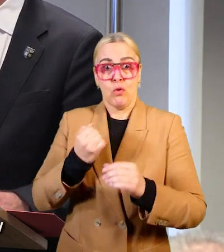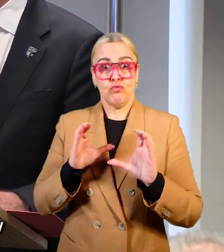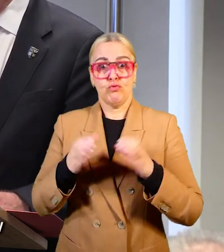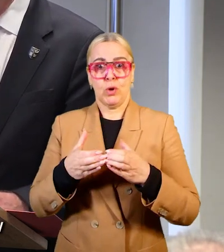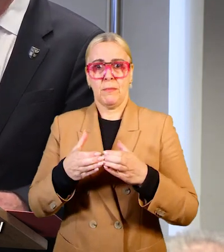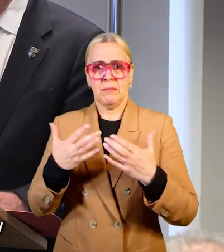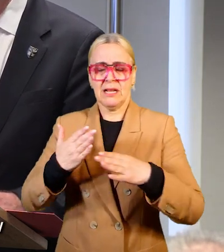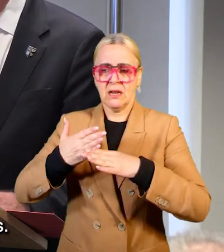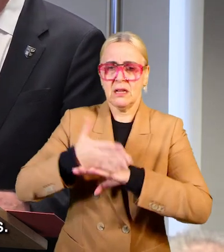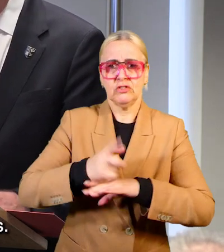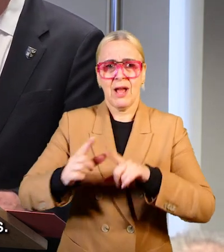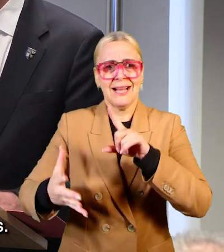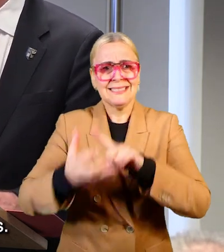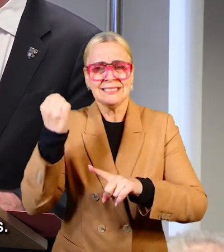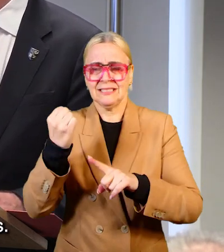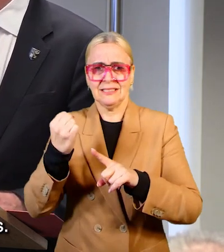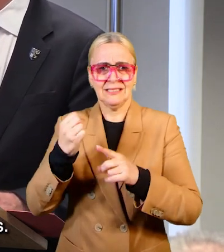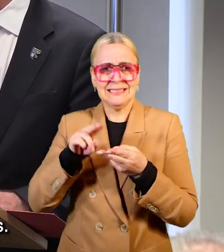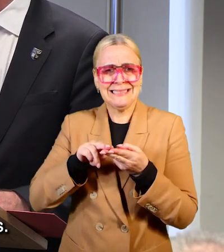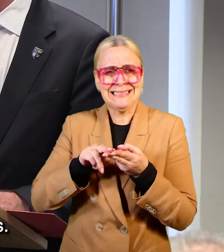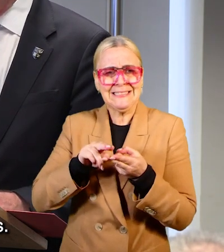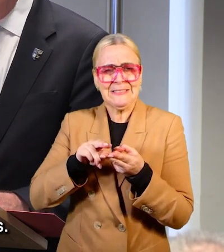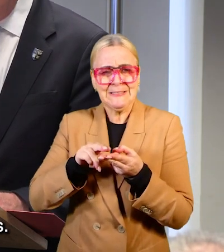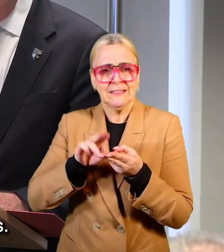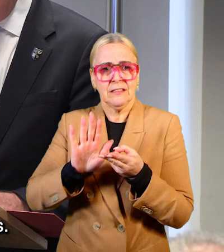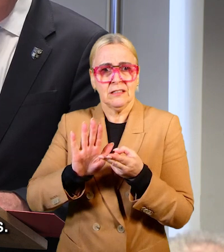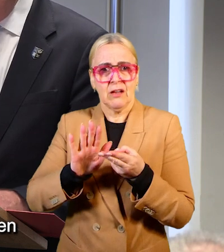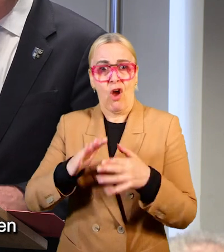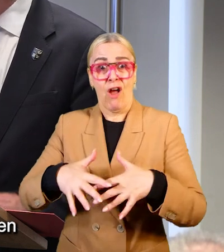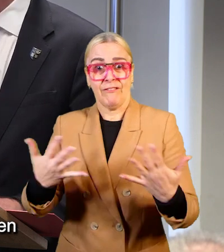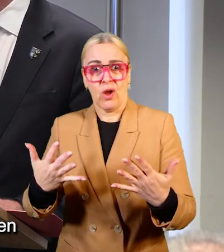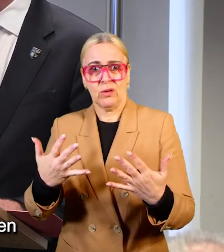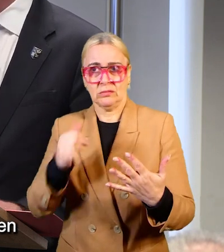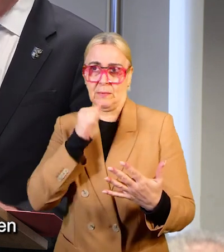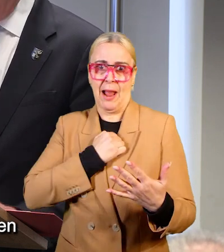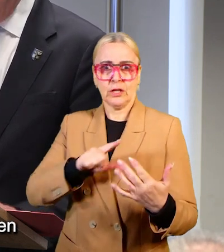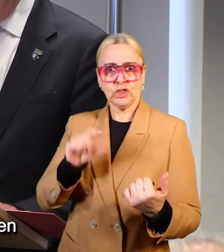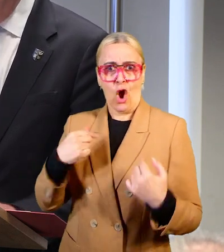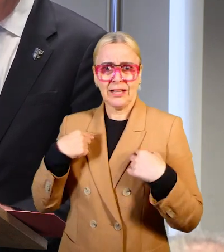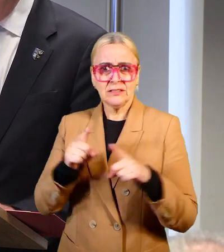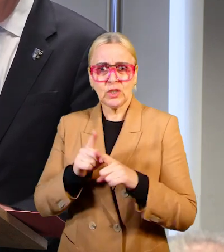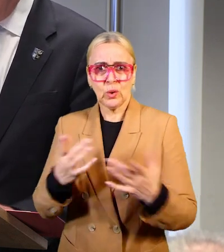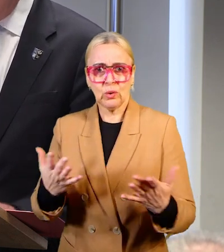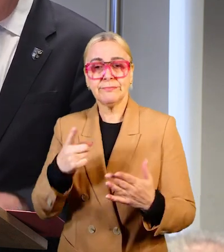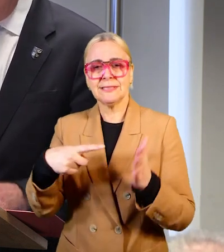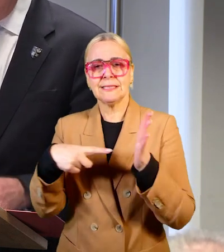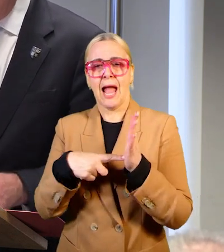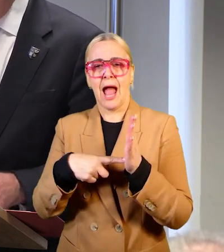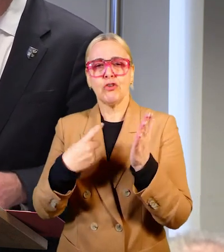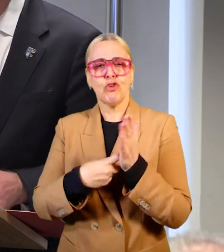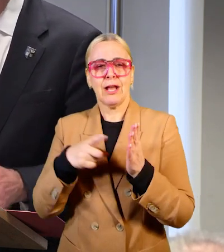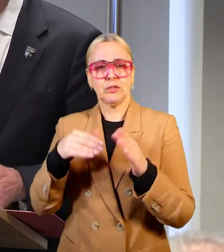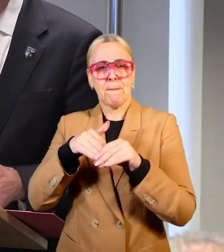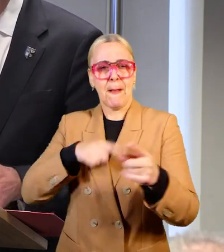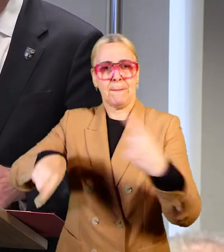to keep taxes low and get the best value for residents. Members of my own group have been working hard